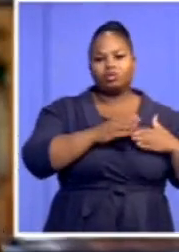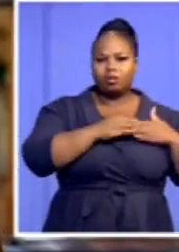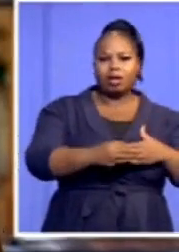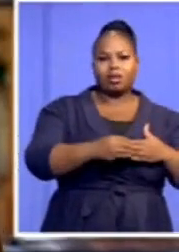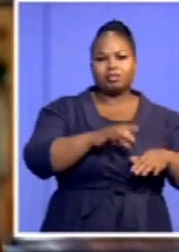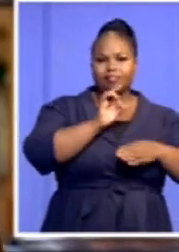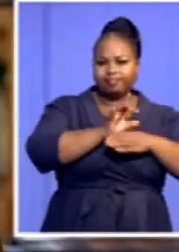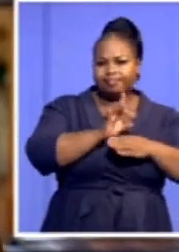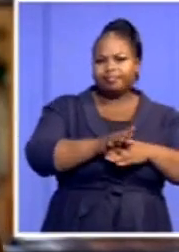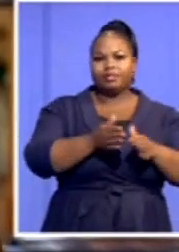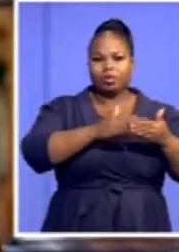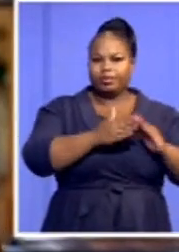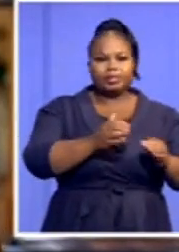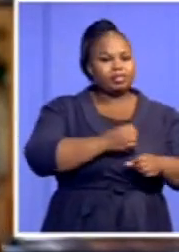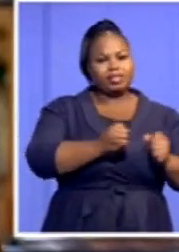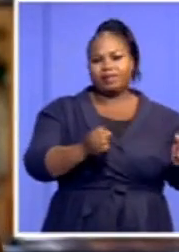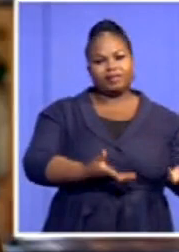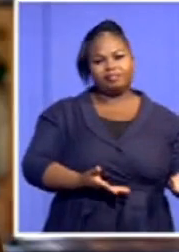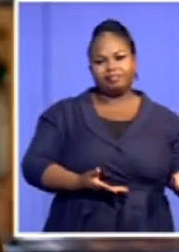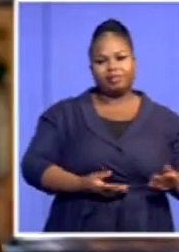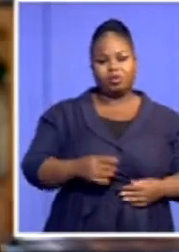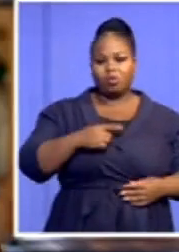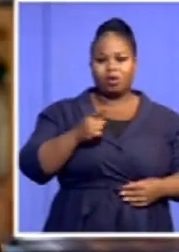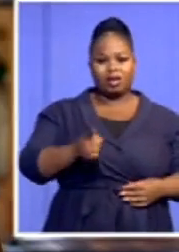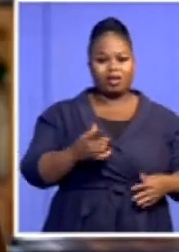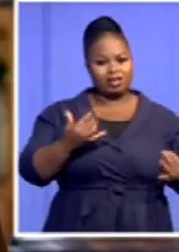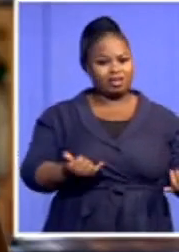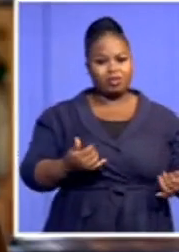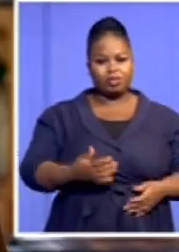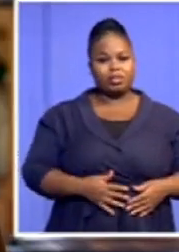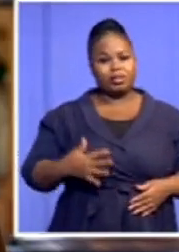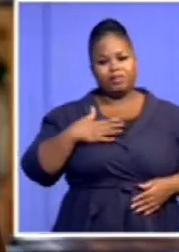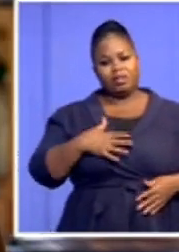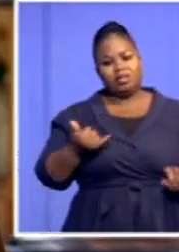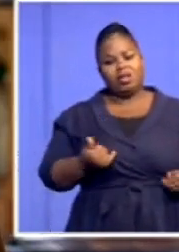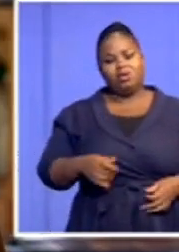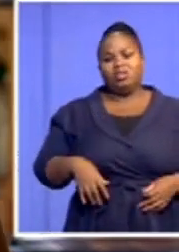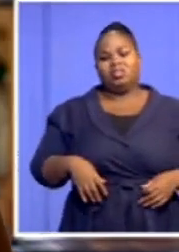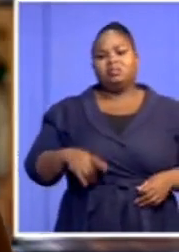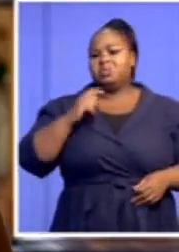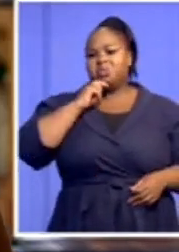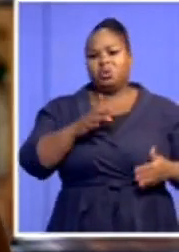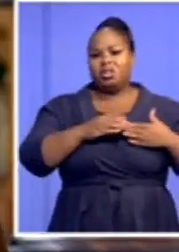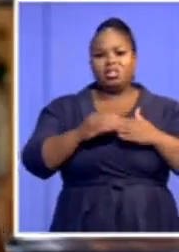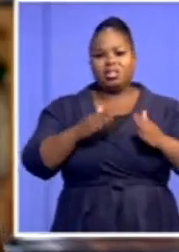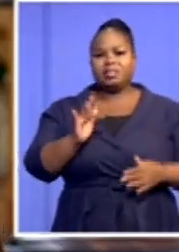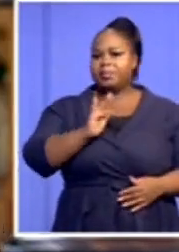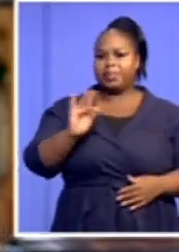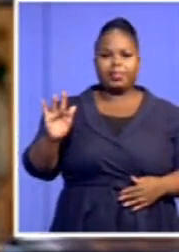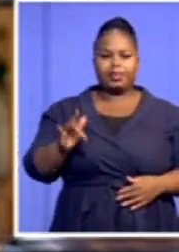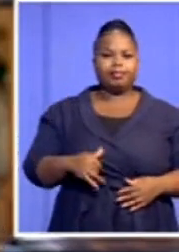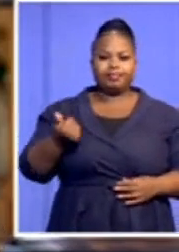that to a large extent feel that they are leaderless or rudderless and have nowhere to turn other than to